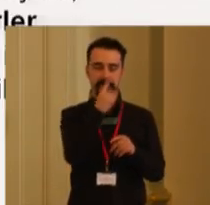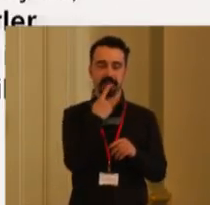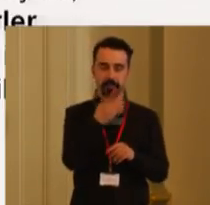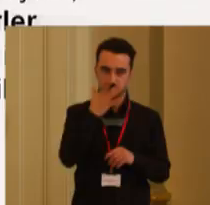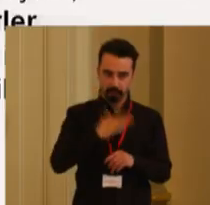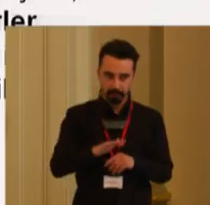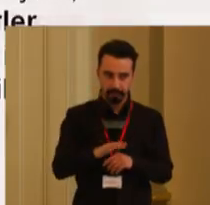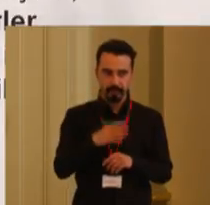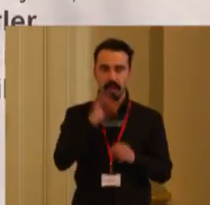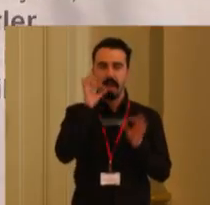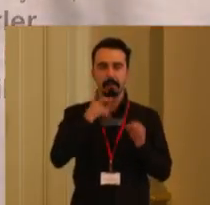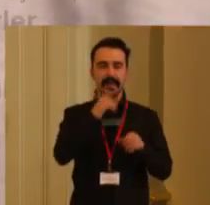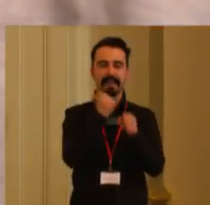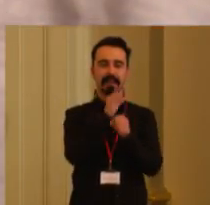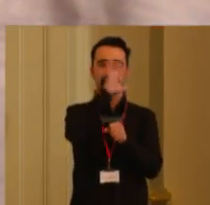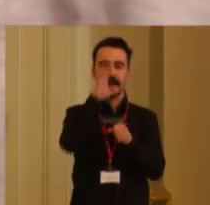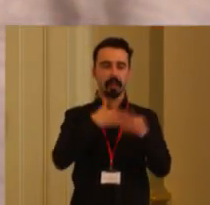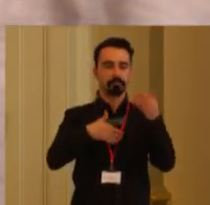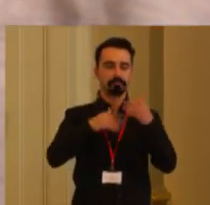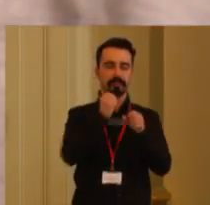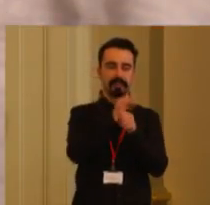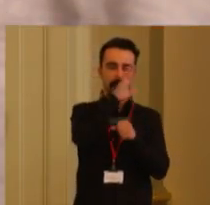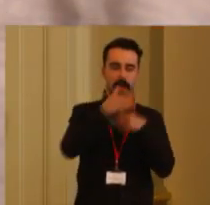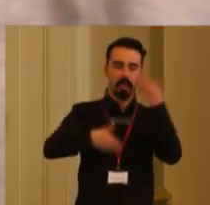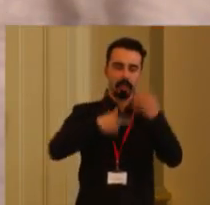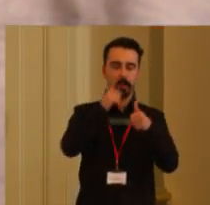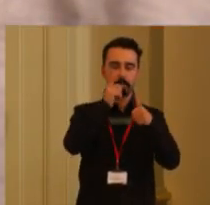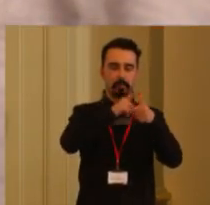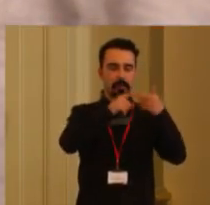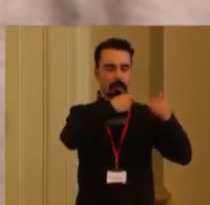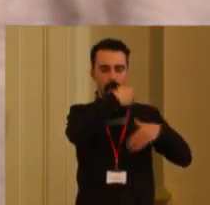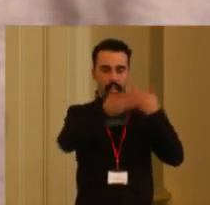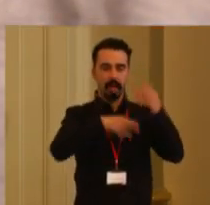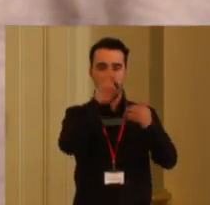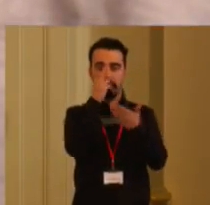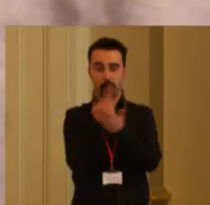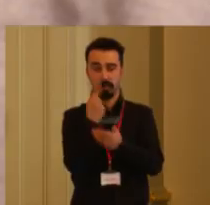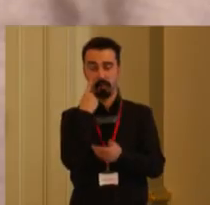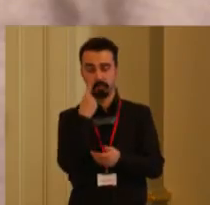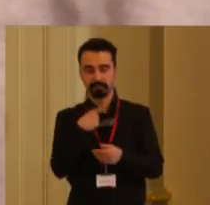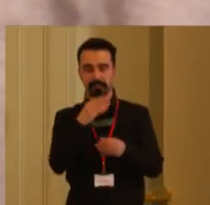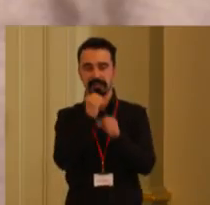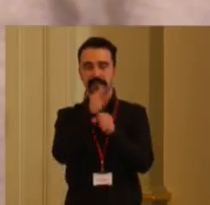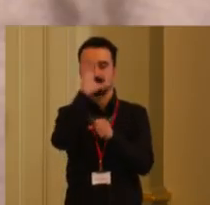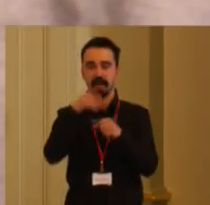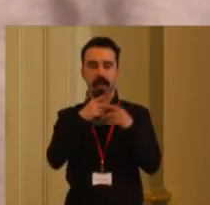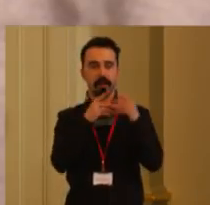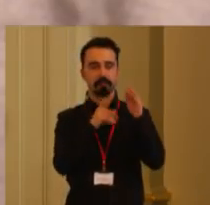and principles are based on patriarchal values. I also would like to refer to